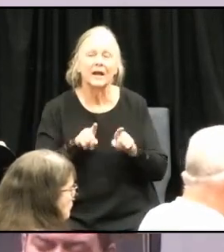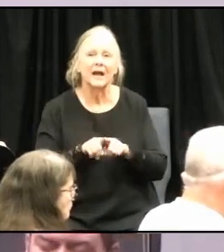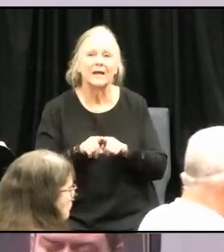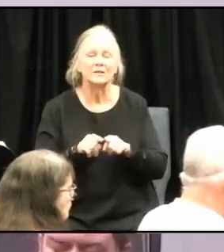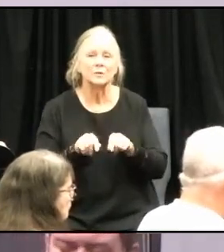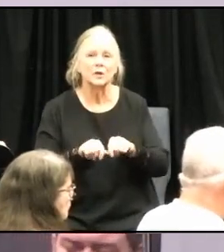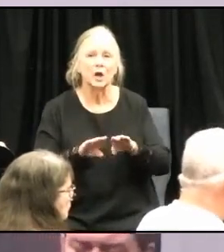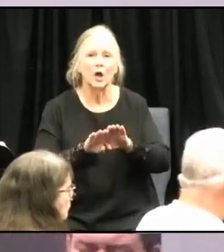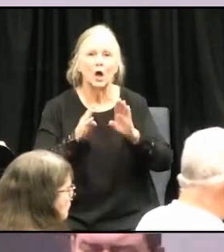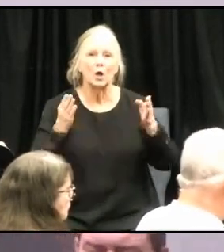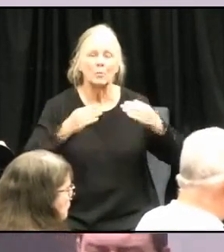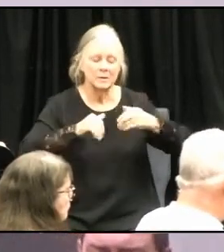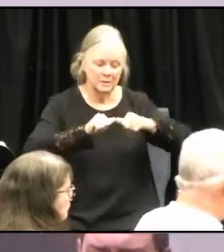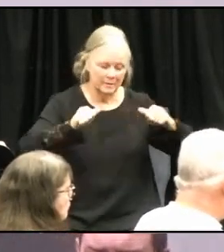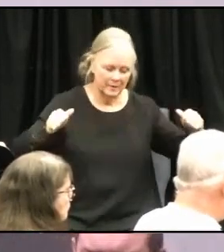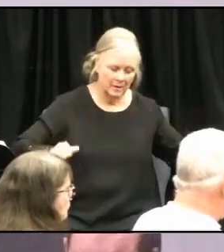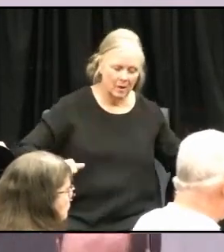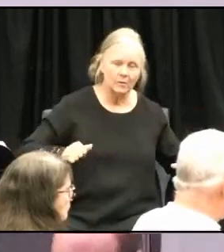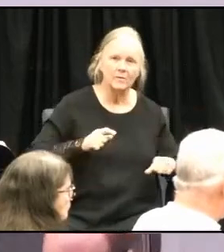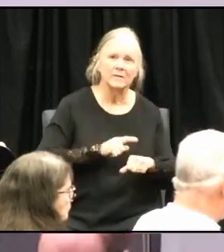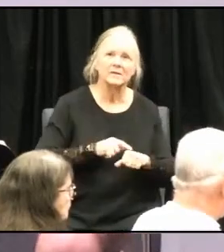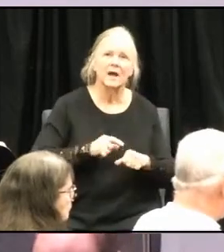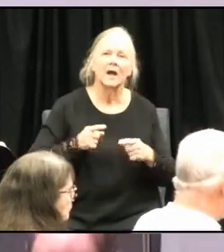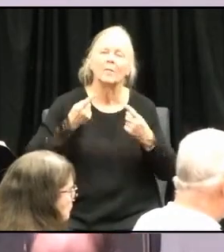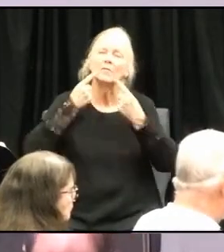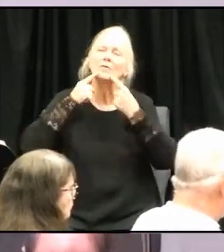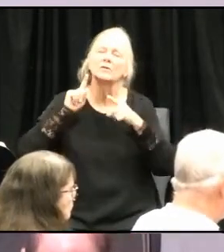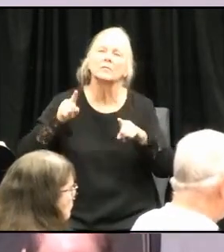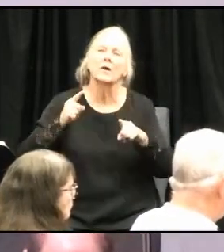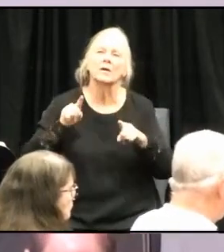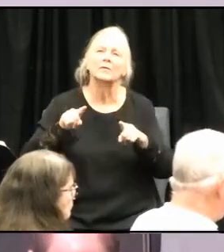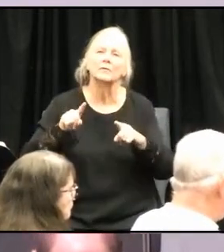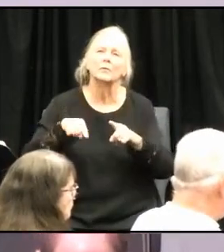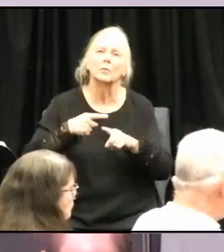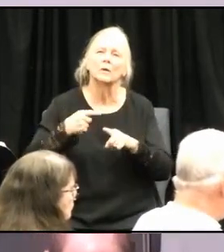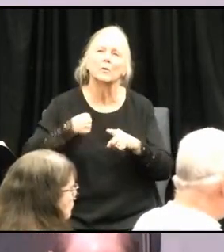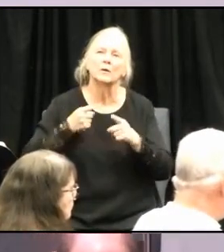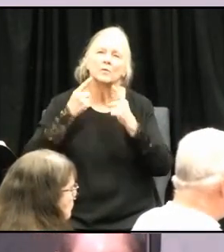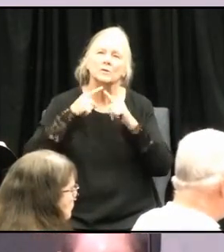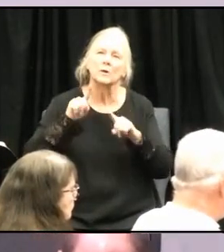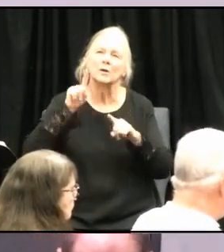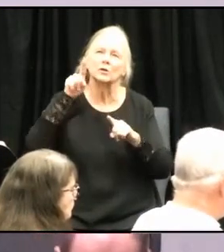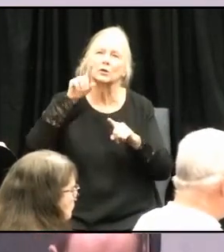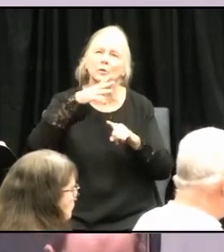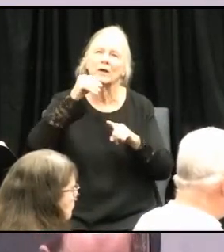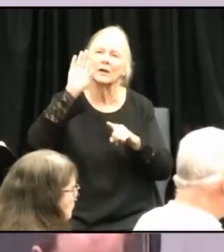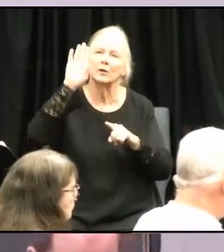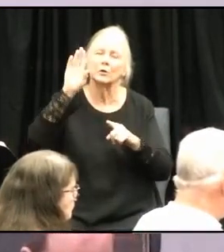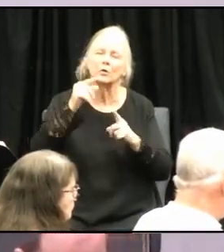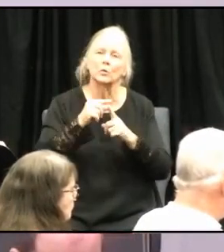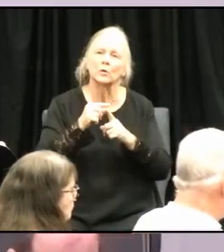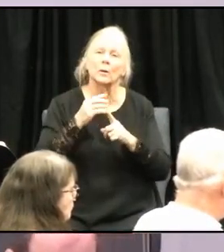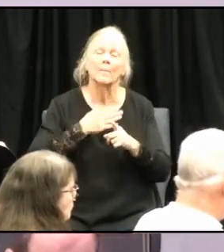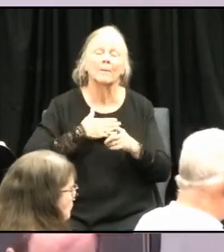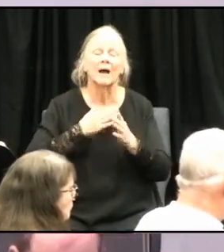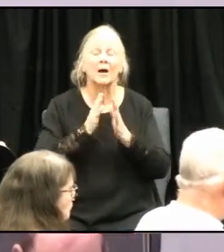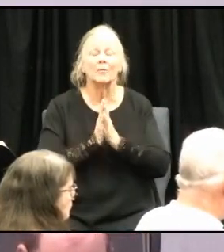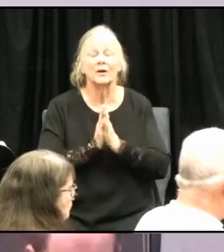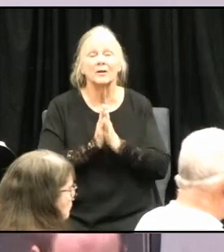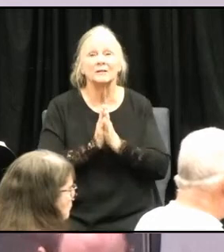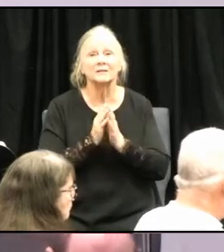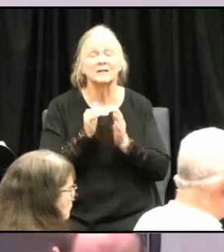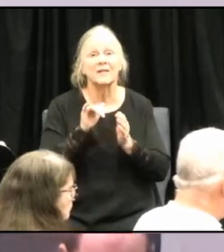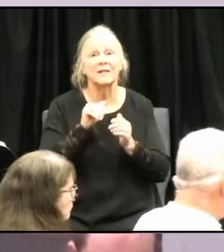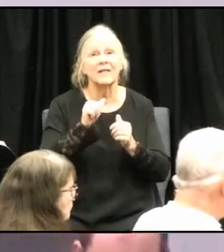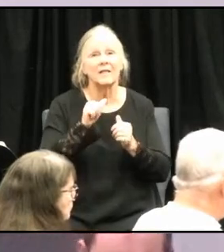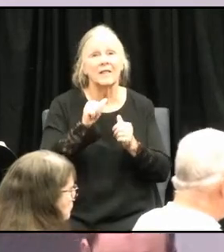speak, the time of response when we respond to you and your word, again, my prayer is if there is anyone here